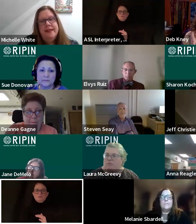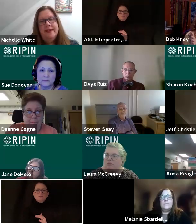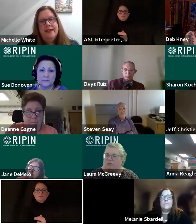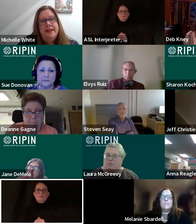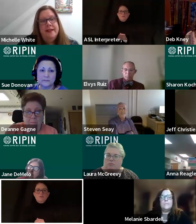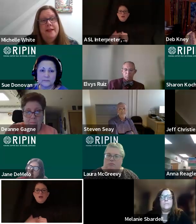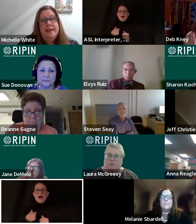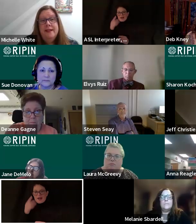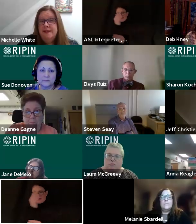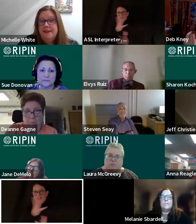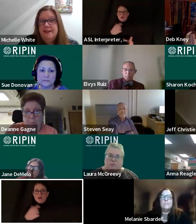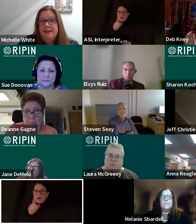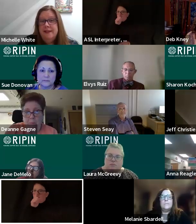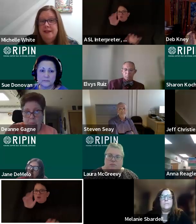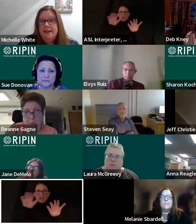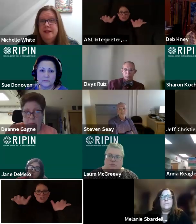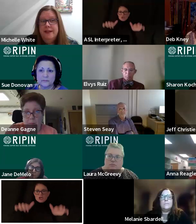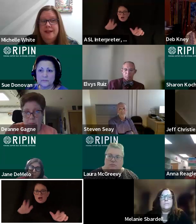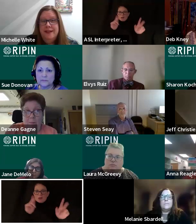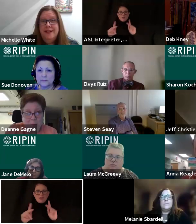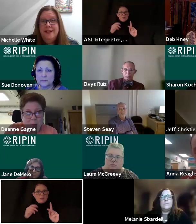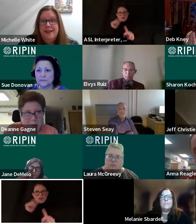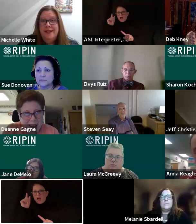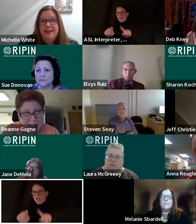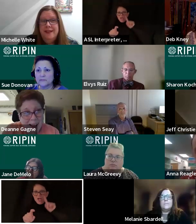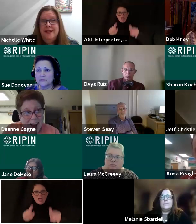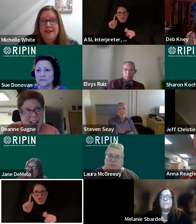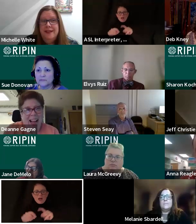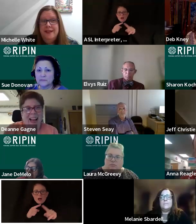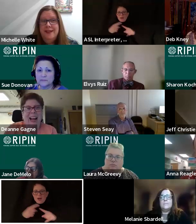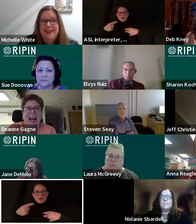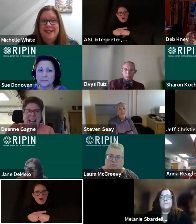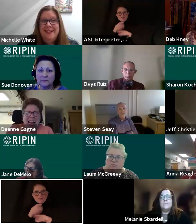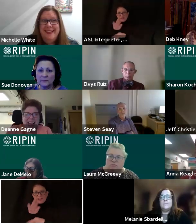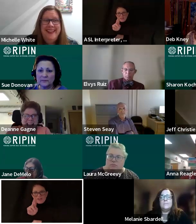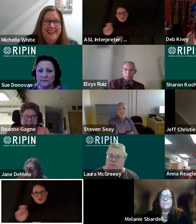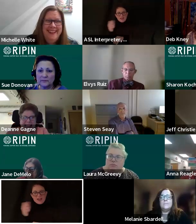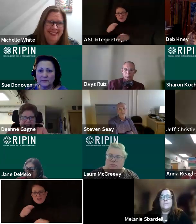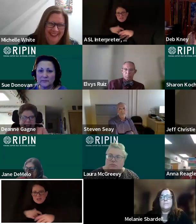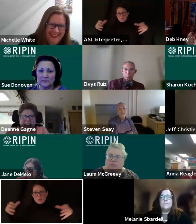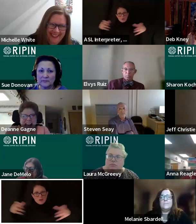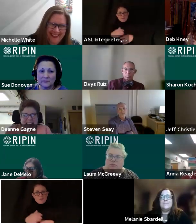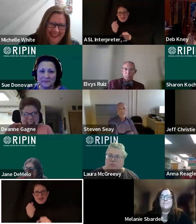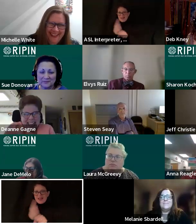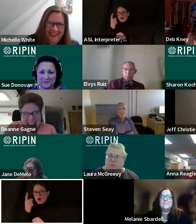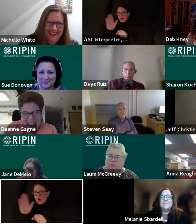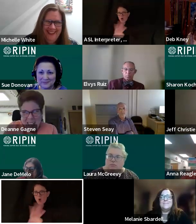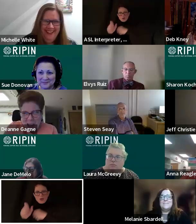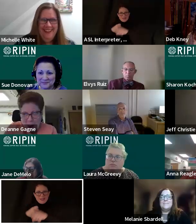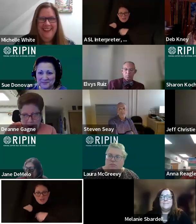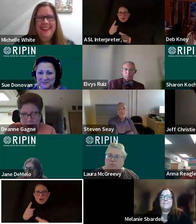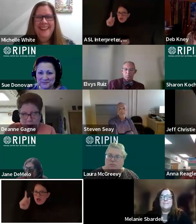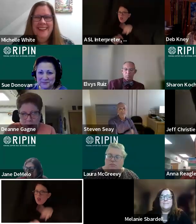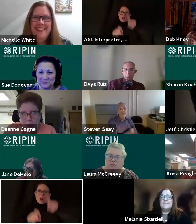I just have to say that I am truly shocked that people don't have questions about conflict free, because every time we've met all year, people have lots and